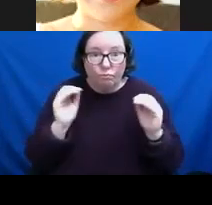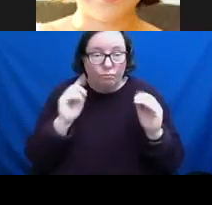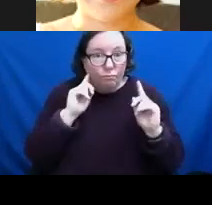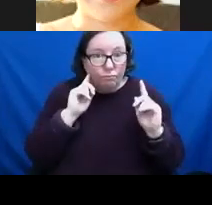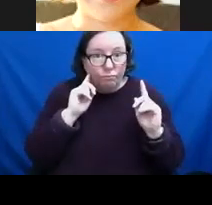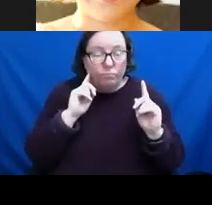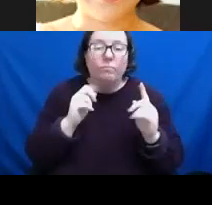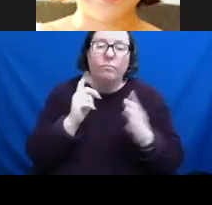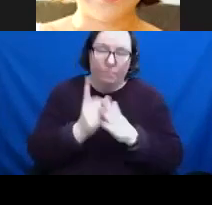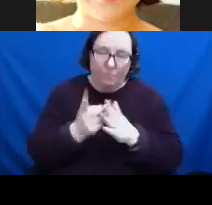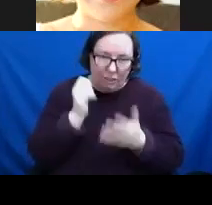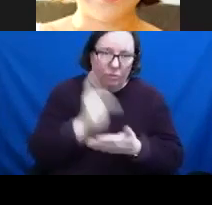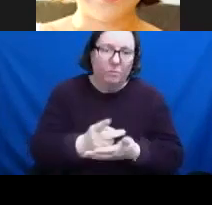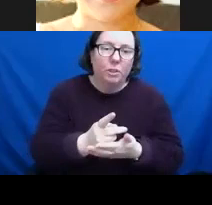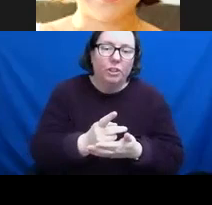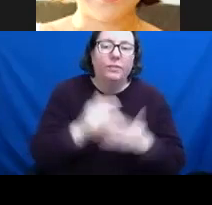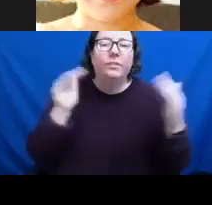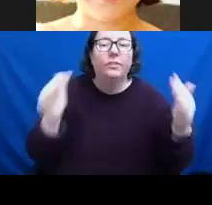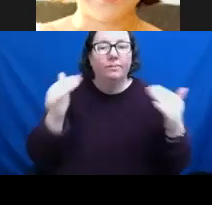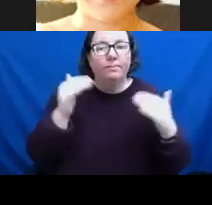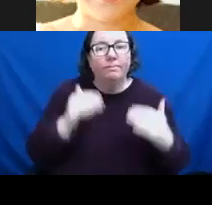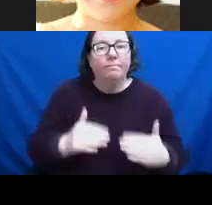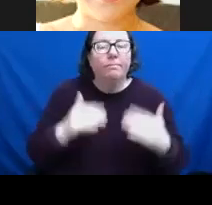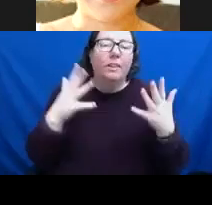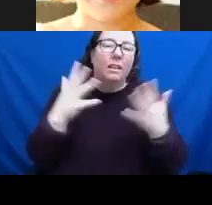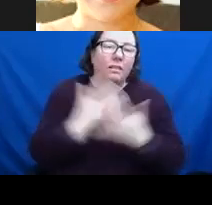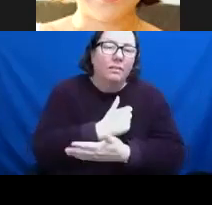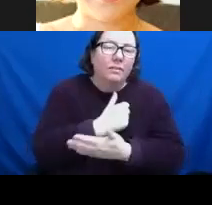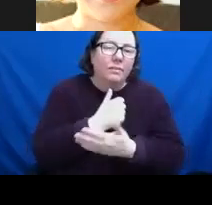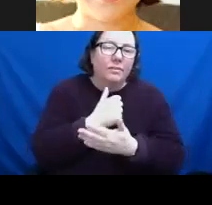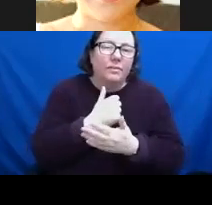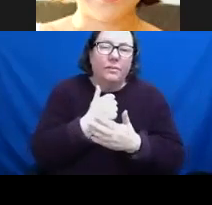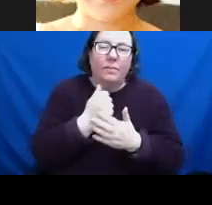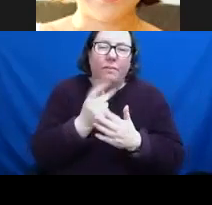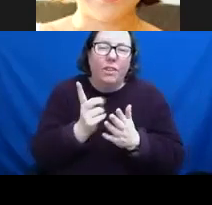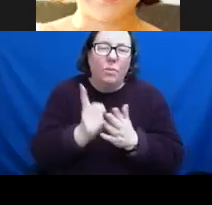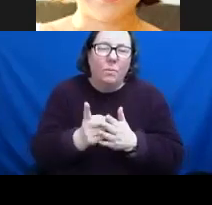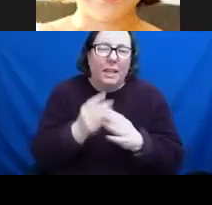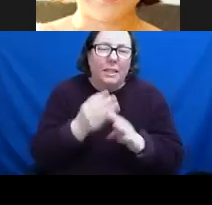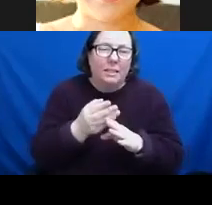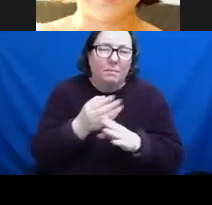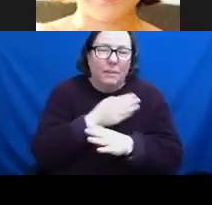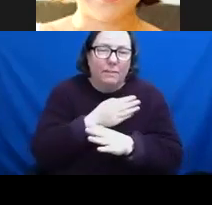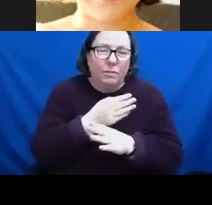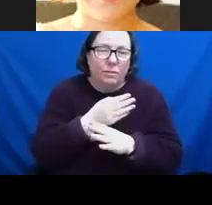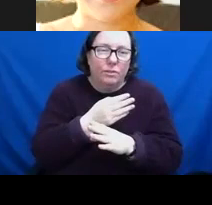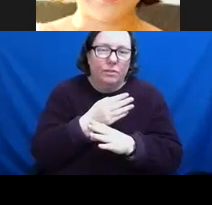The minutes are approved. I would like to take a couple of minutes before